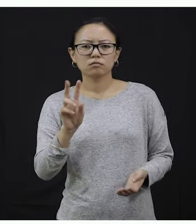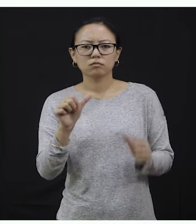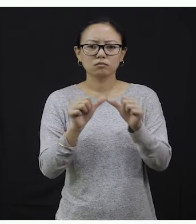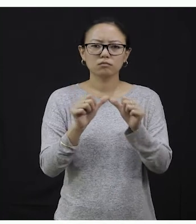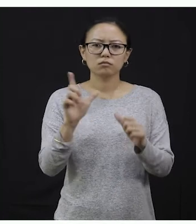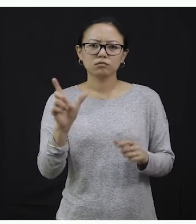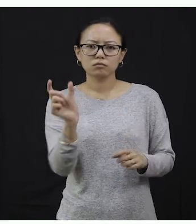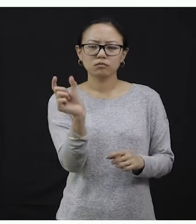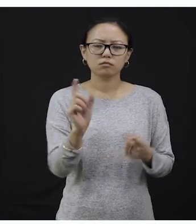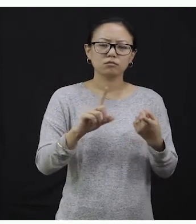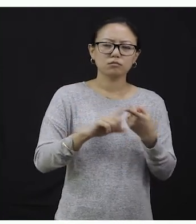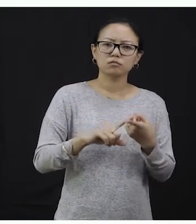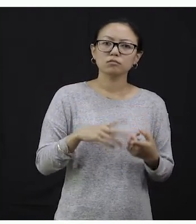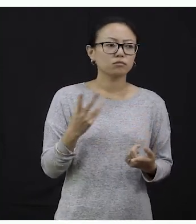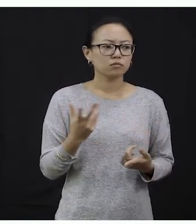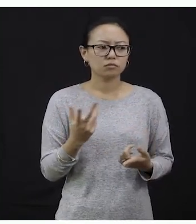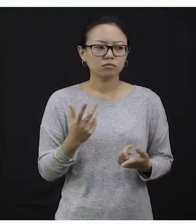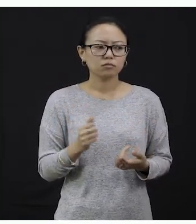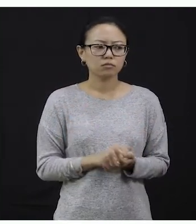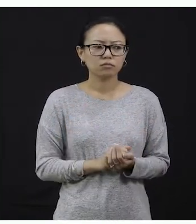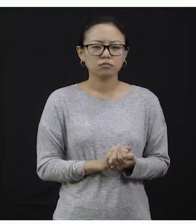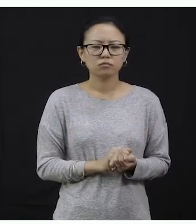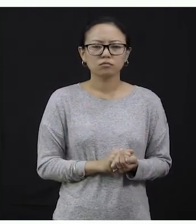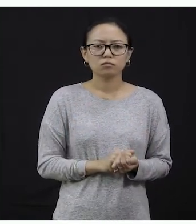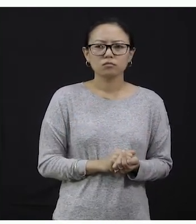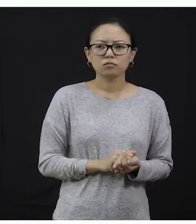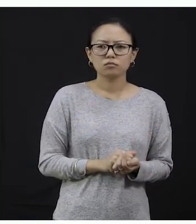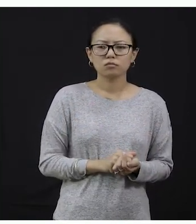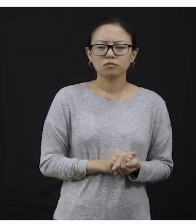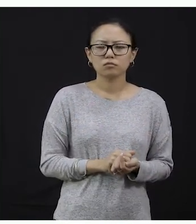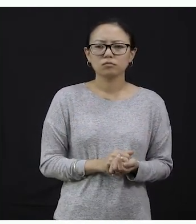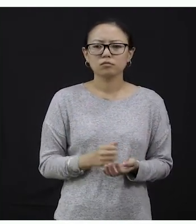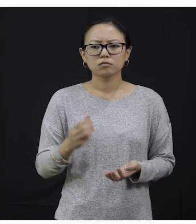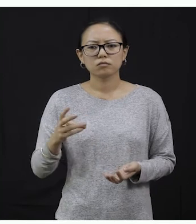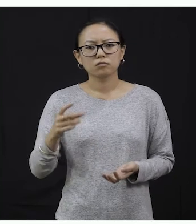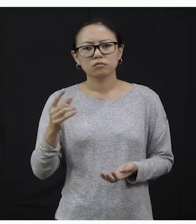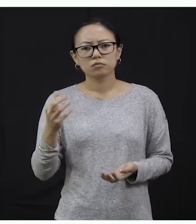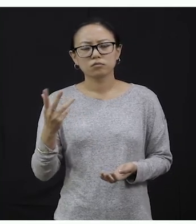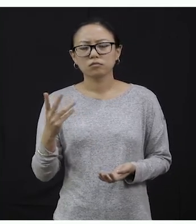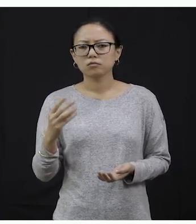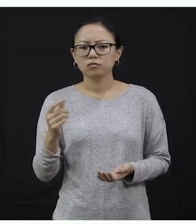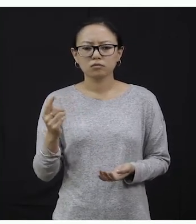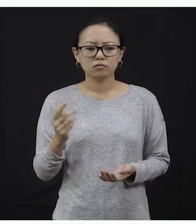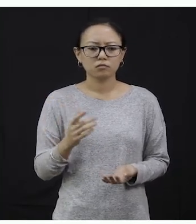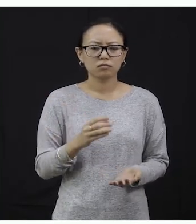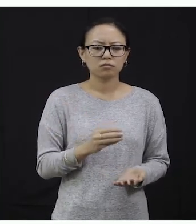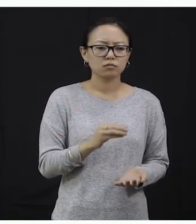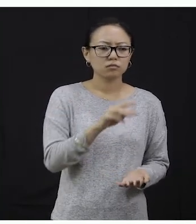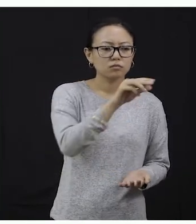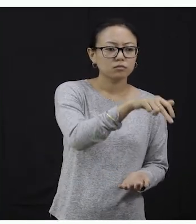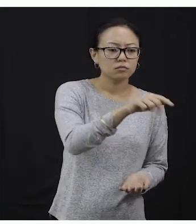number. So this place value, it defines how much the digit is worth based on its place.